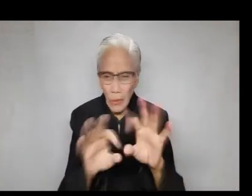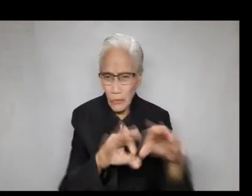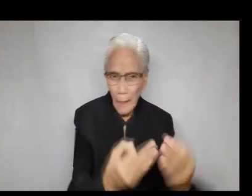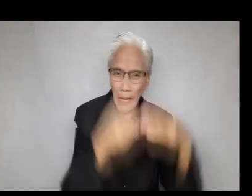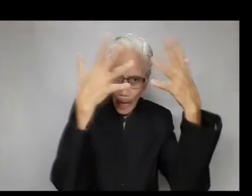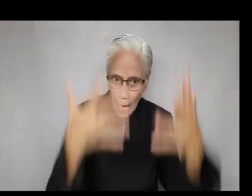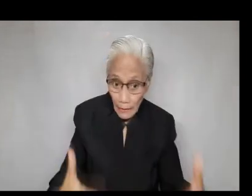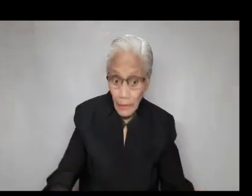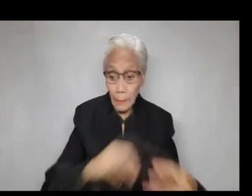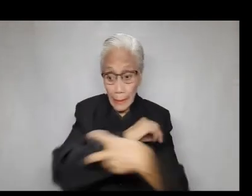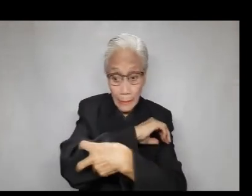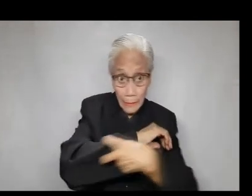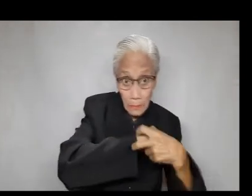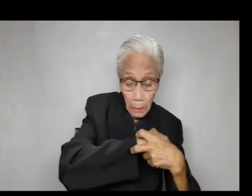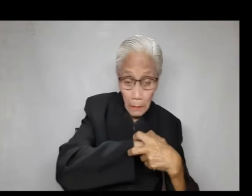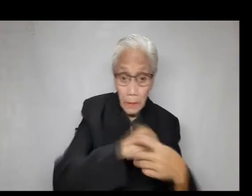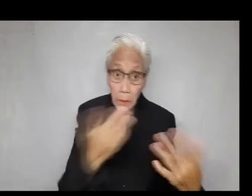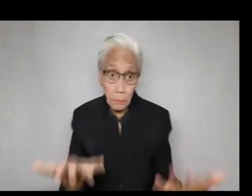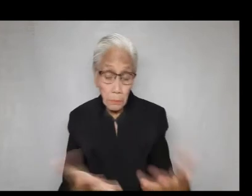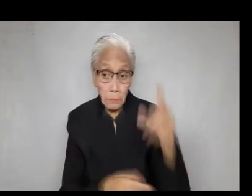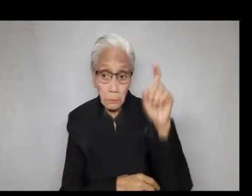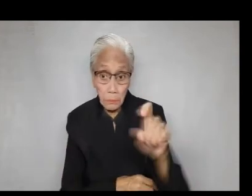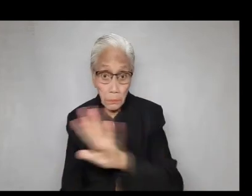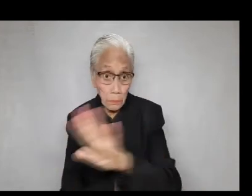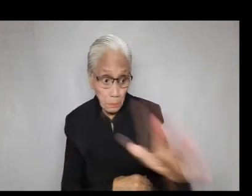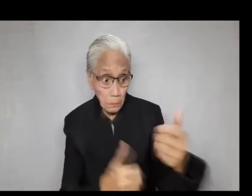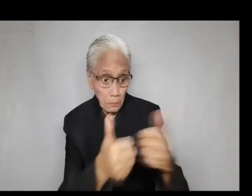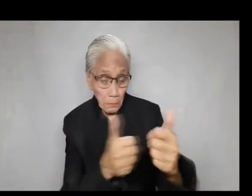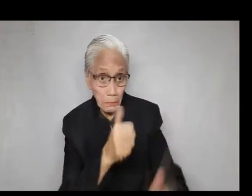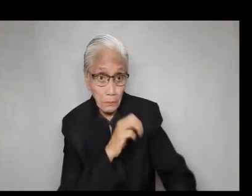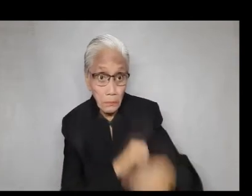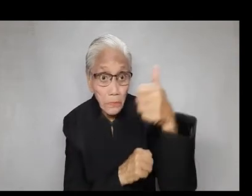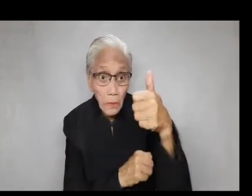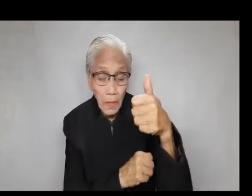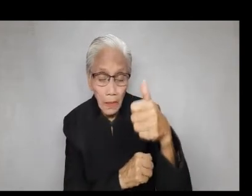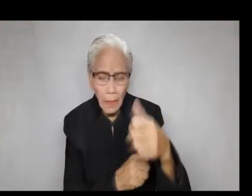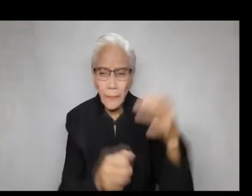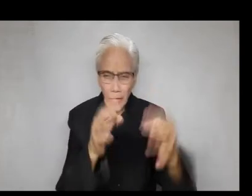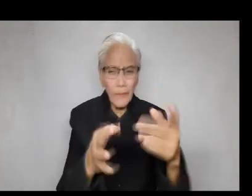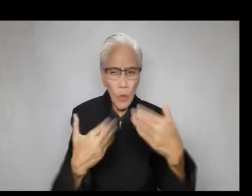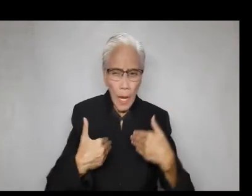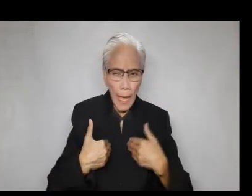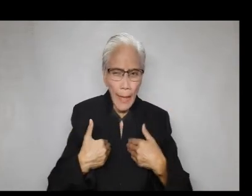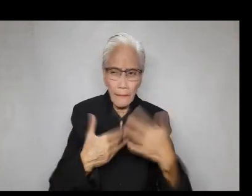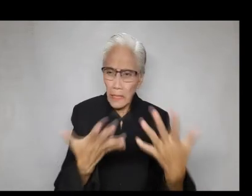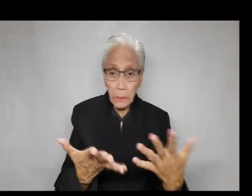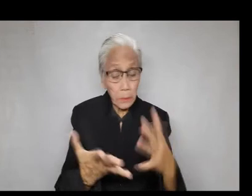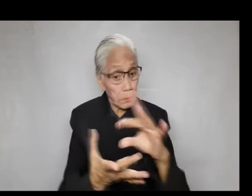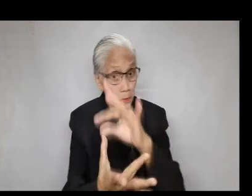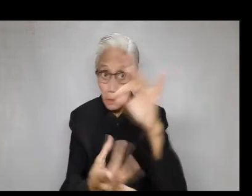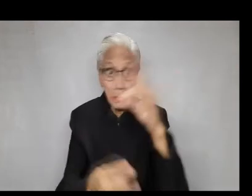will allegedly be given back to you and your family after being stolen from you anyway, should your candidate